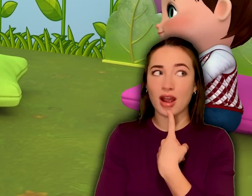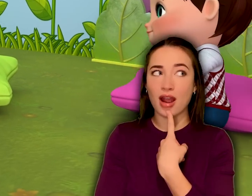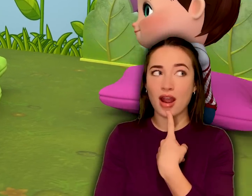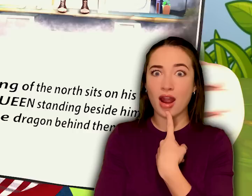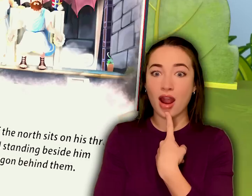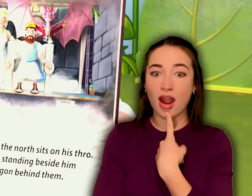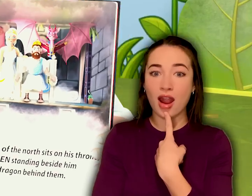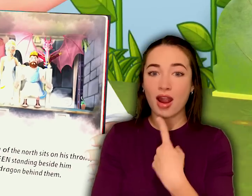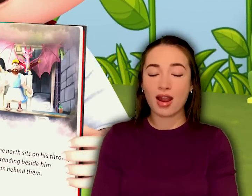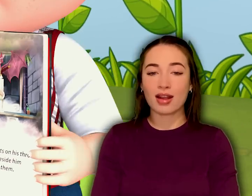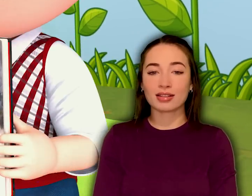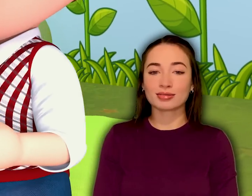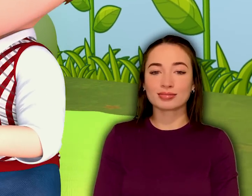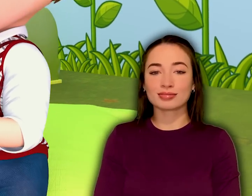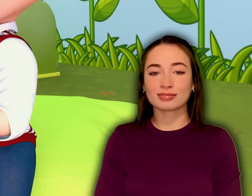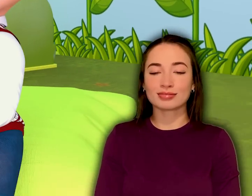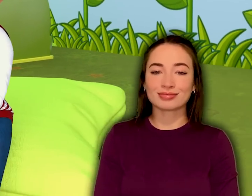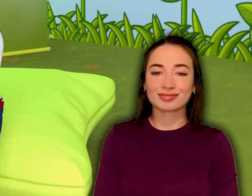a word to